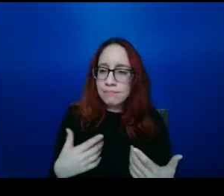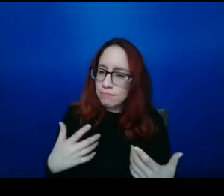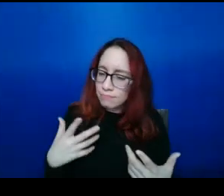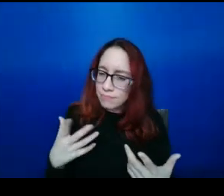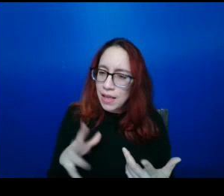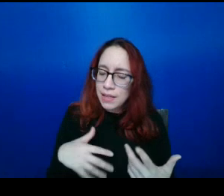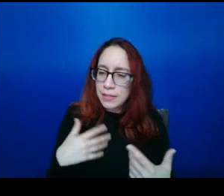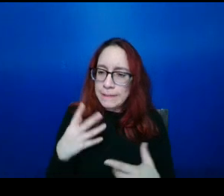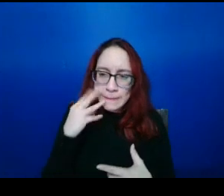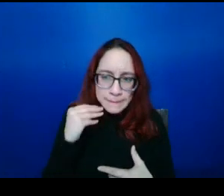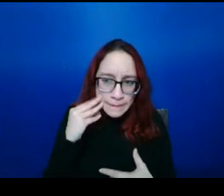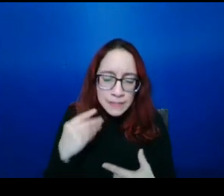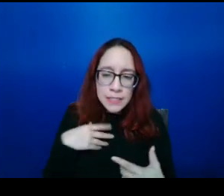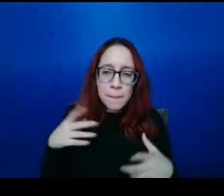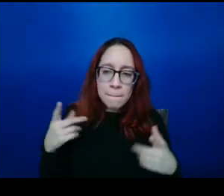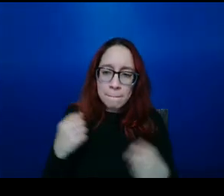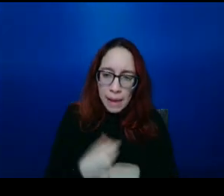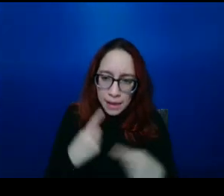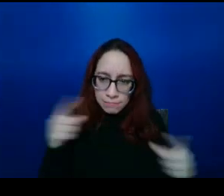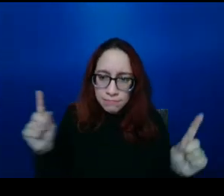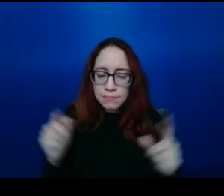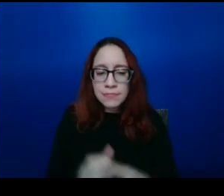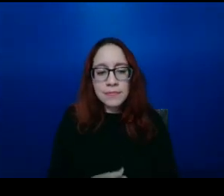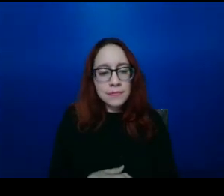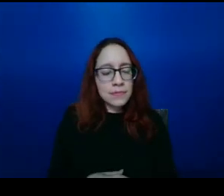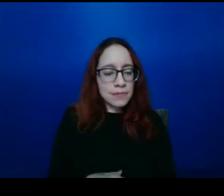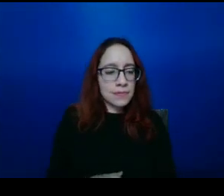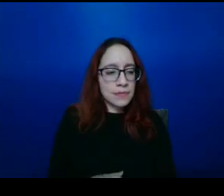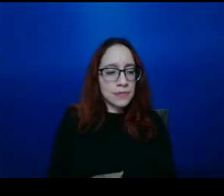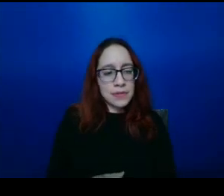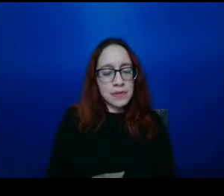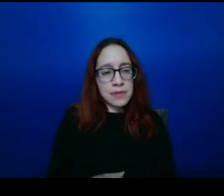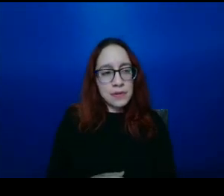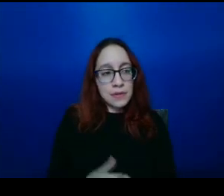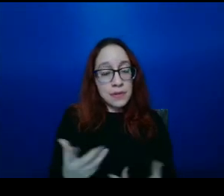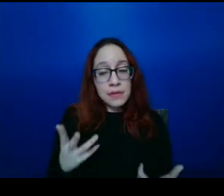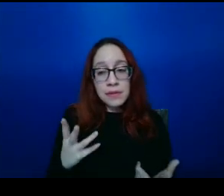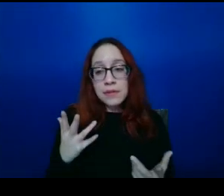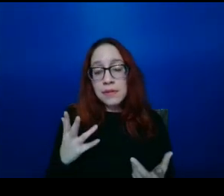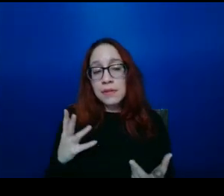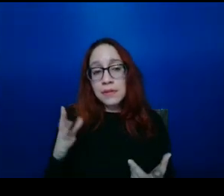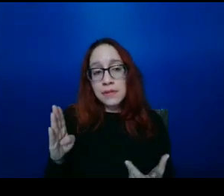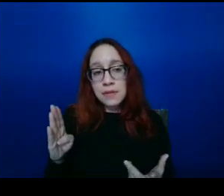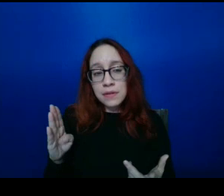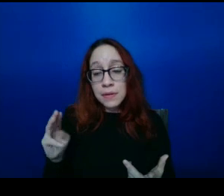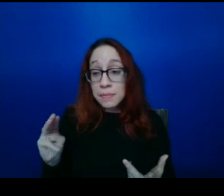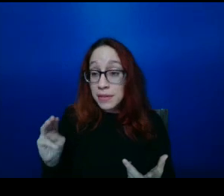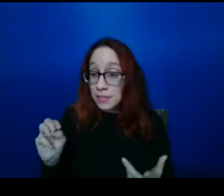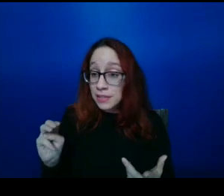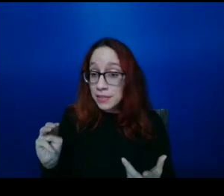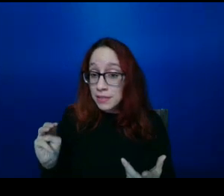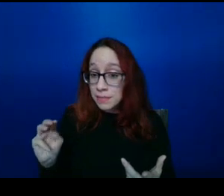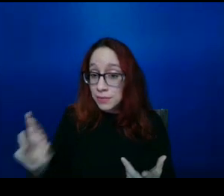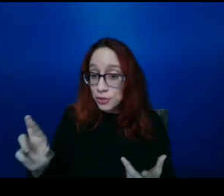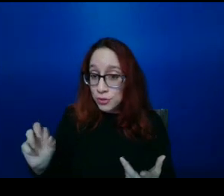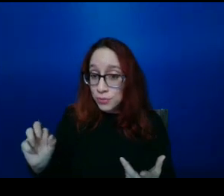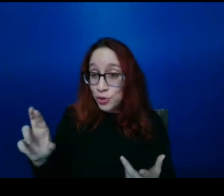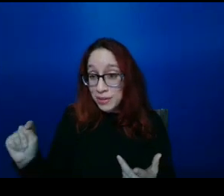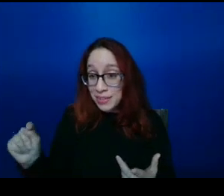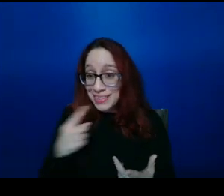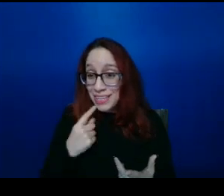wherewithal to make this happen. This is, I picked up on Mr. Baird's comment of, you'll probably get a better project. You're going to get a